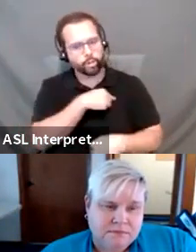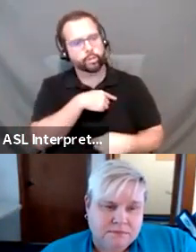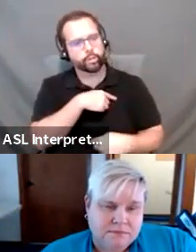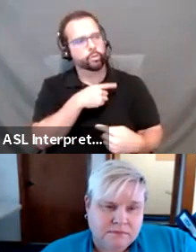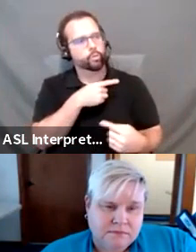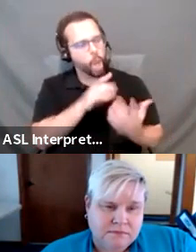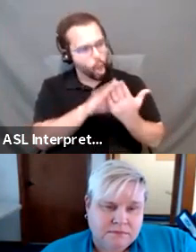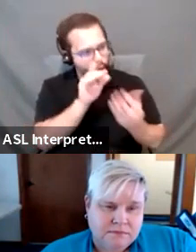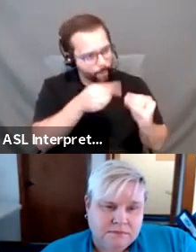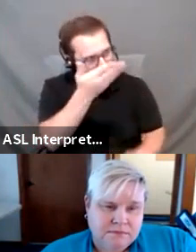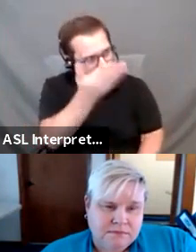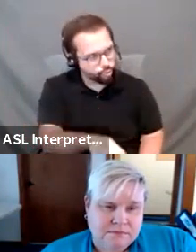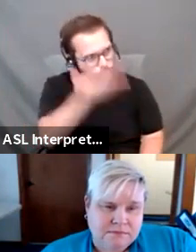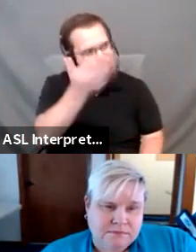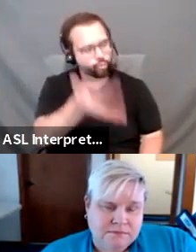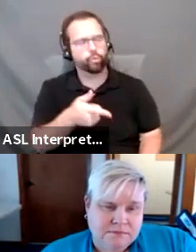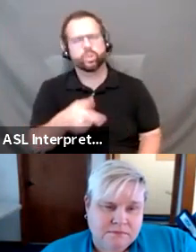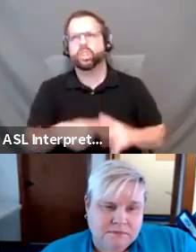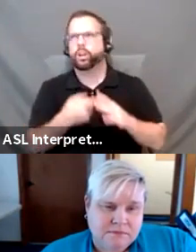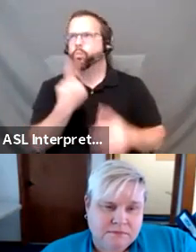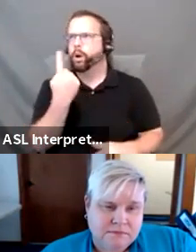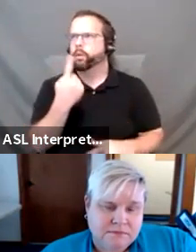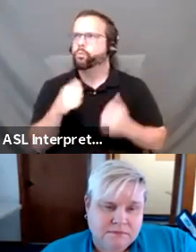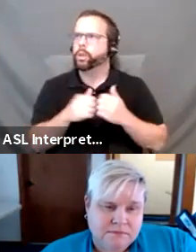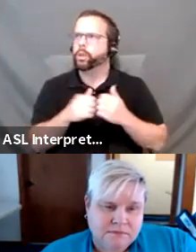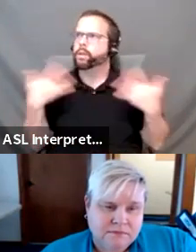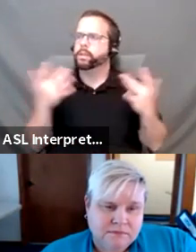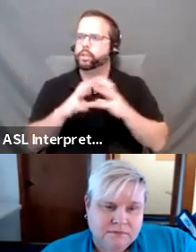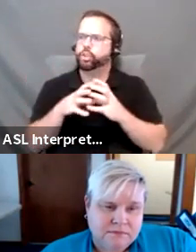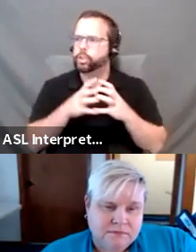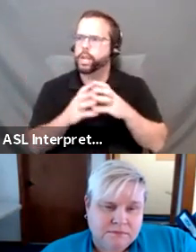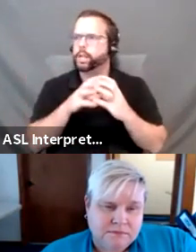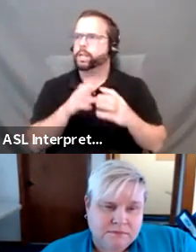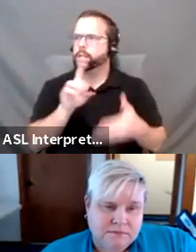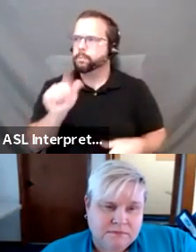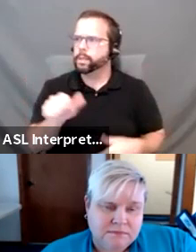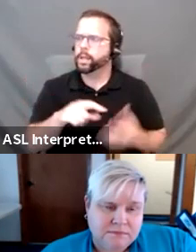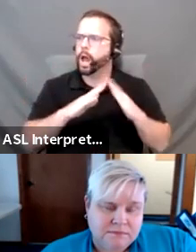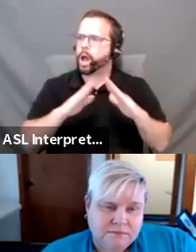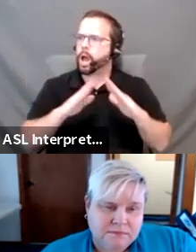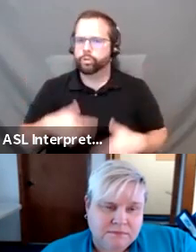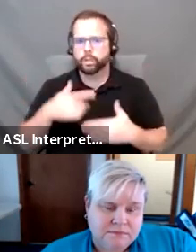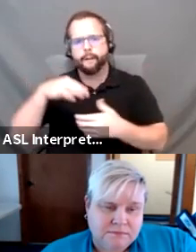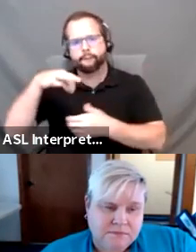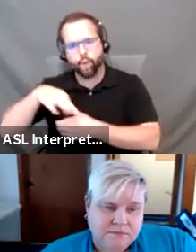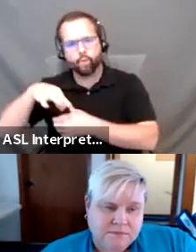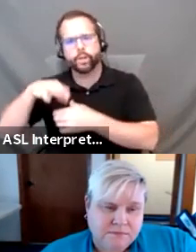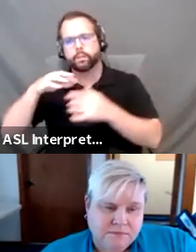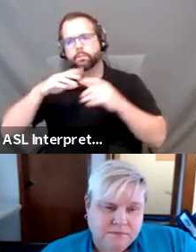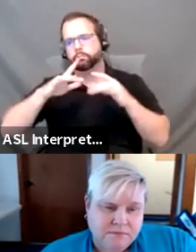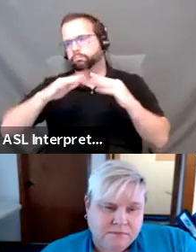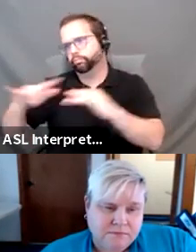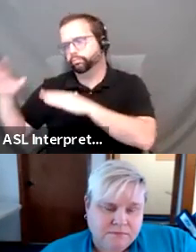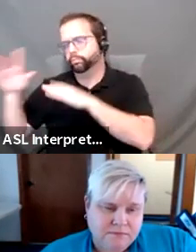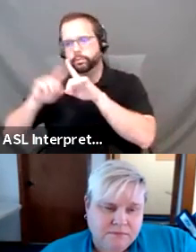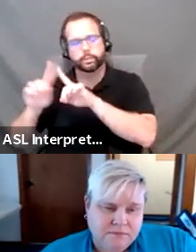out with intersectionality and disability, housing, voting. I mean, we've kind of done all kinds of really awesome